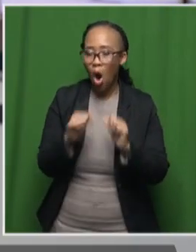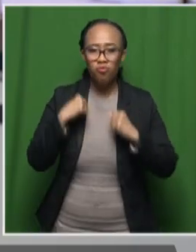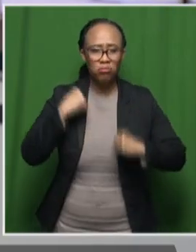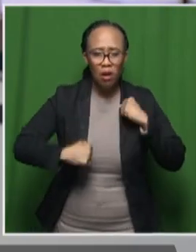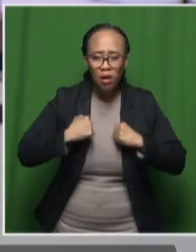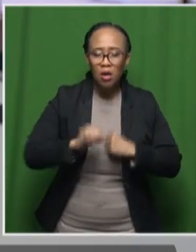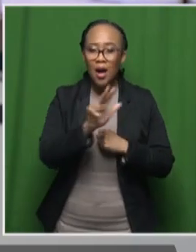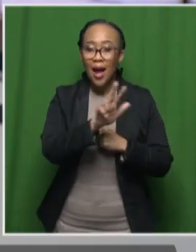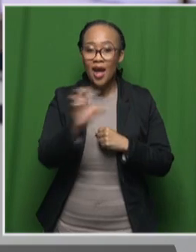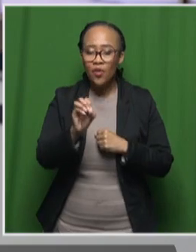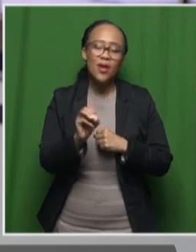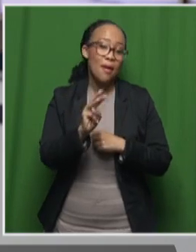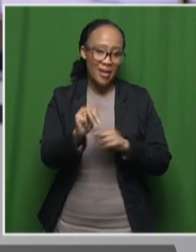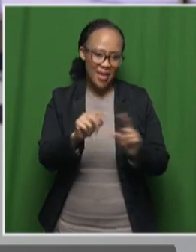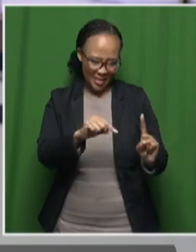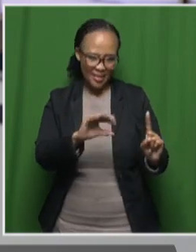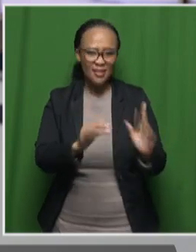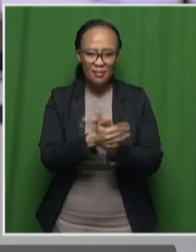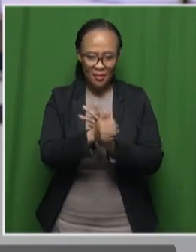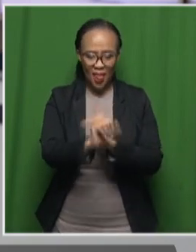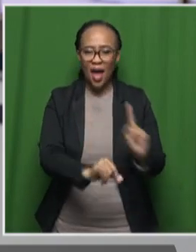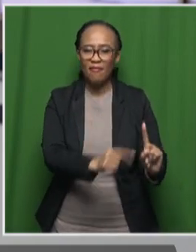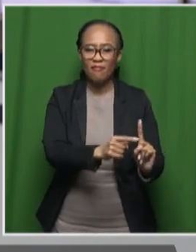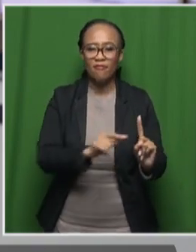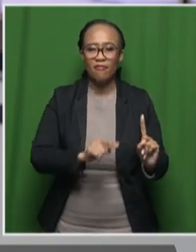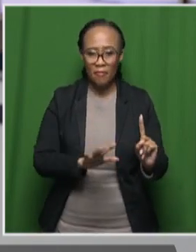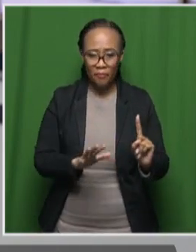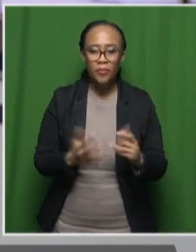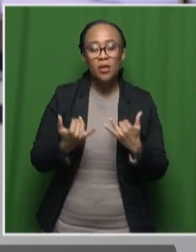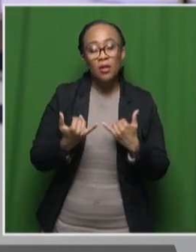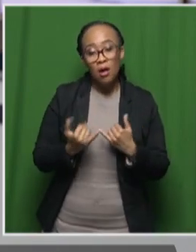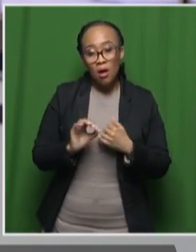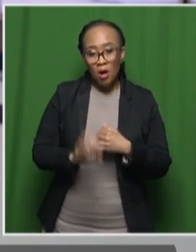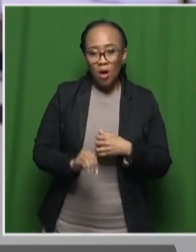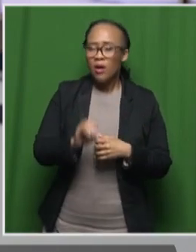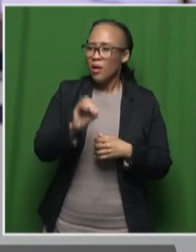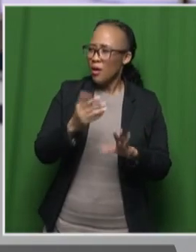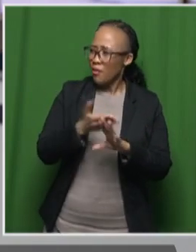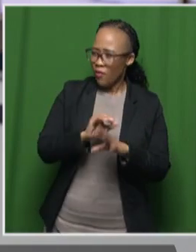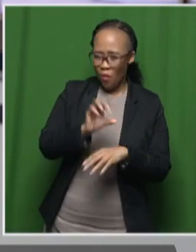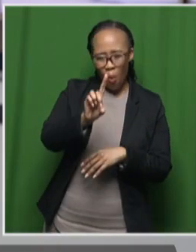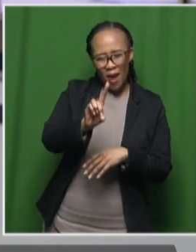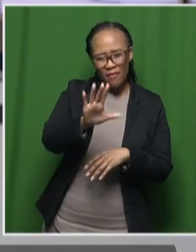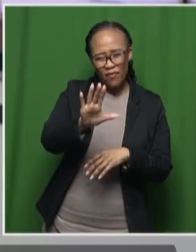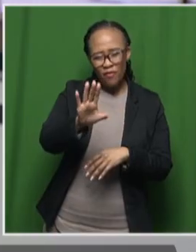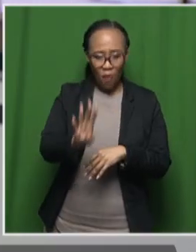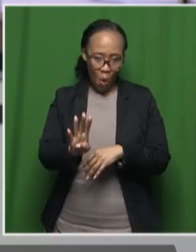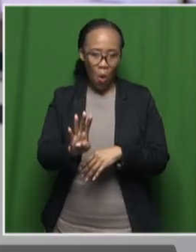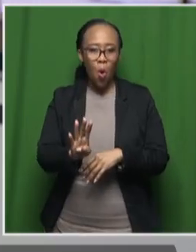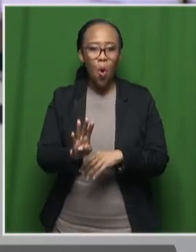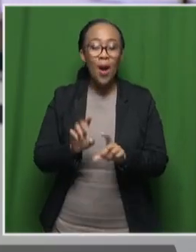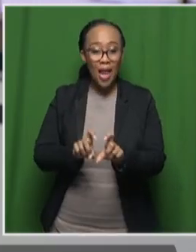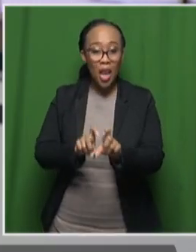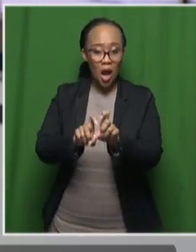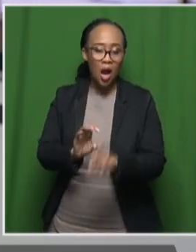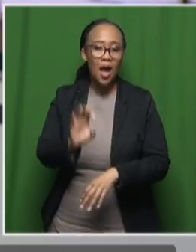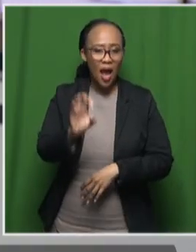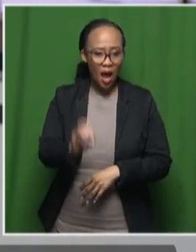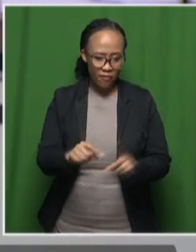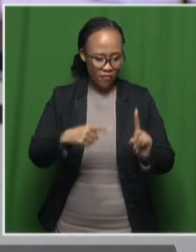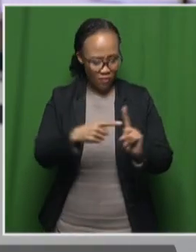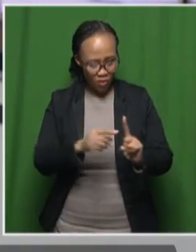a little bit ahead of everyone. She's got 154 in her legs. So I think Prudence, she's in there for a medal.